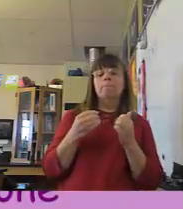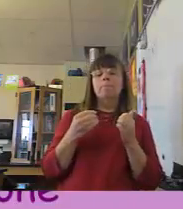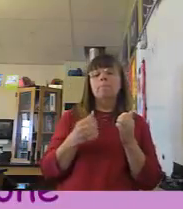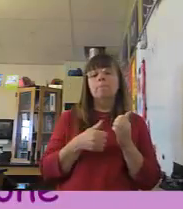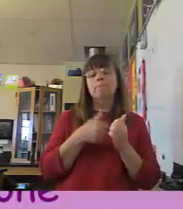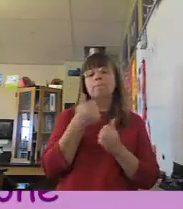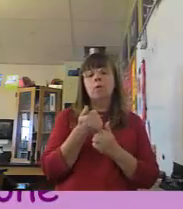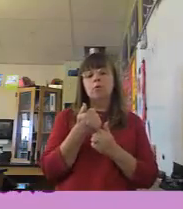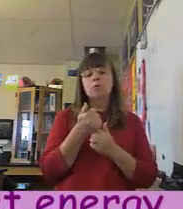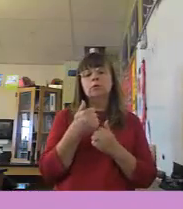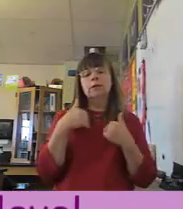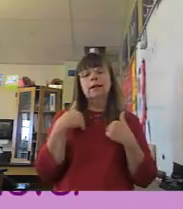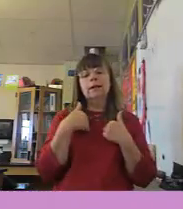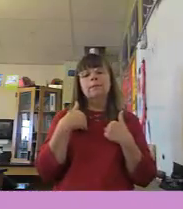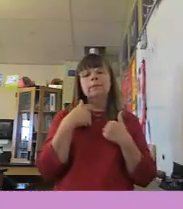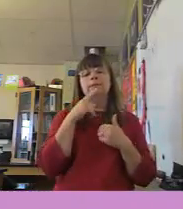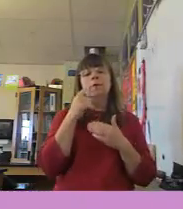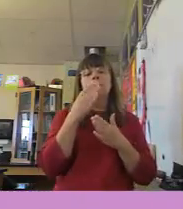food chains.